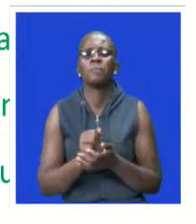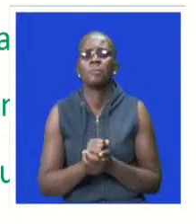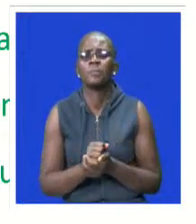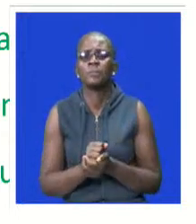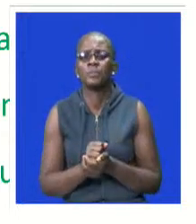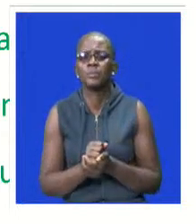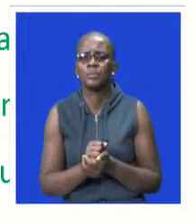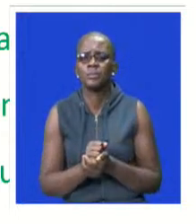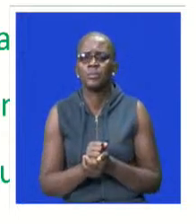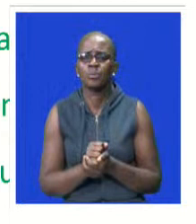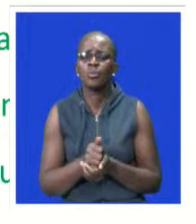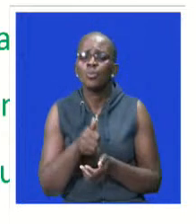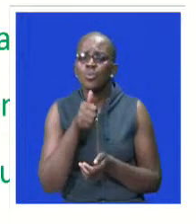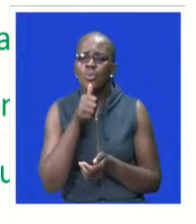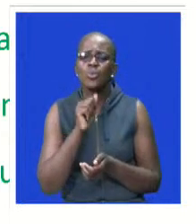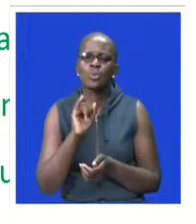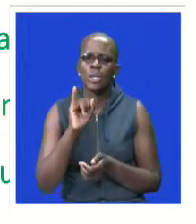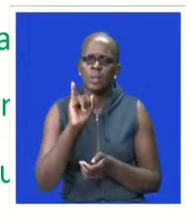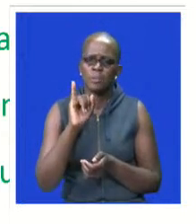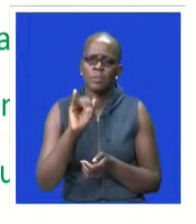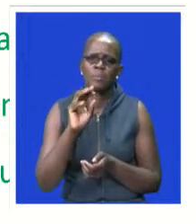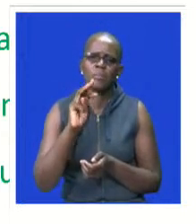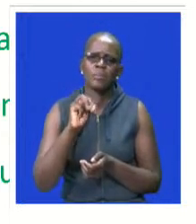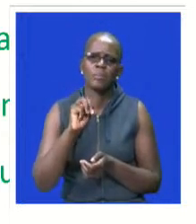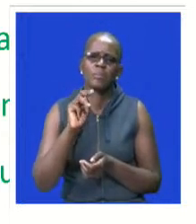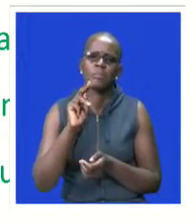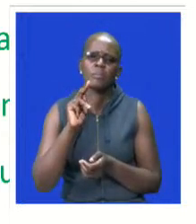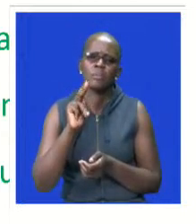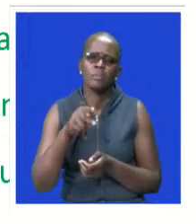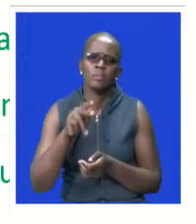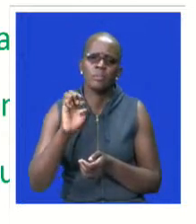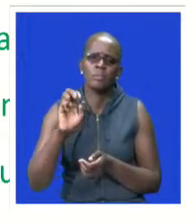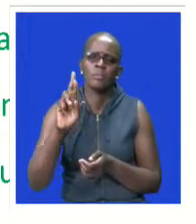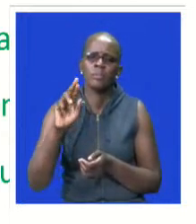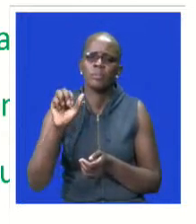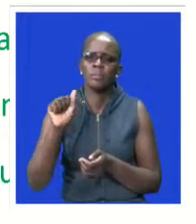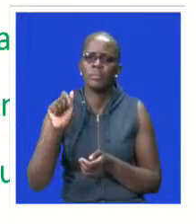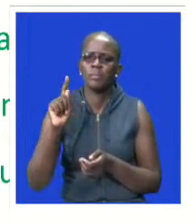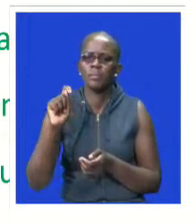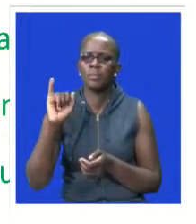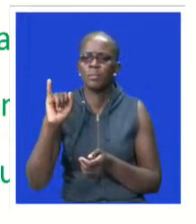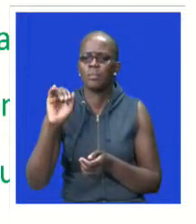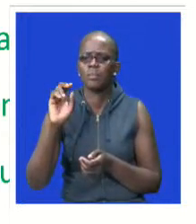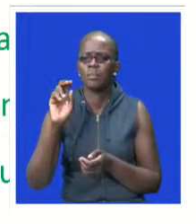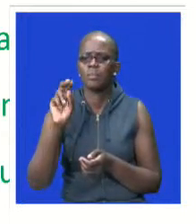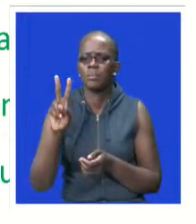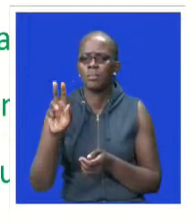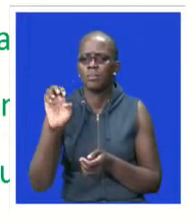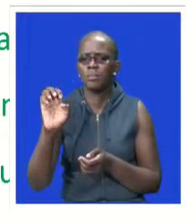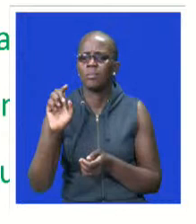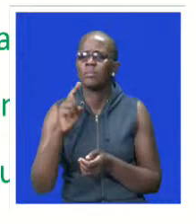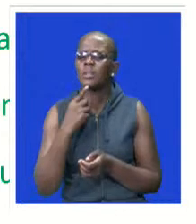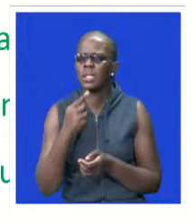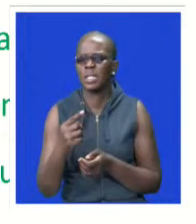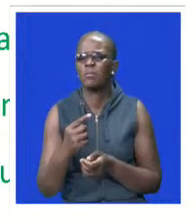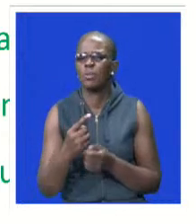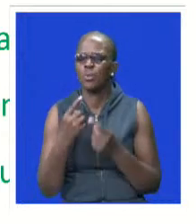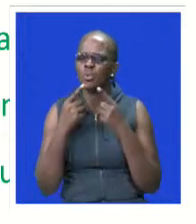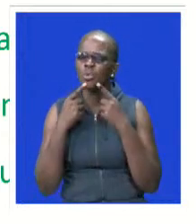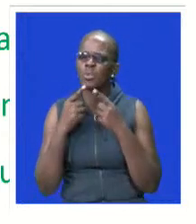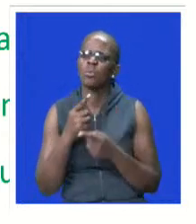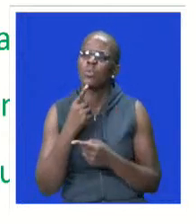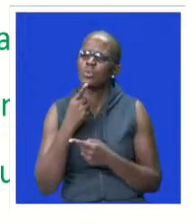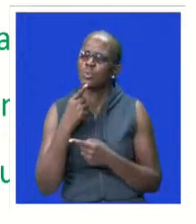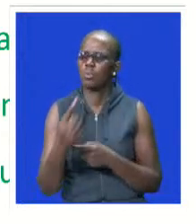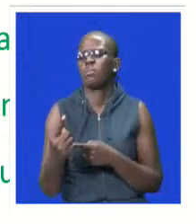call imperatives. And what are imperatives? Basically, these express a command. These are expressions, rather, that are expressing